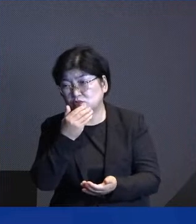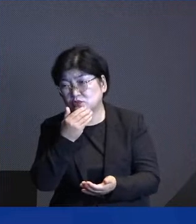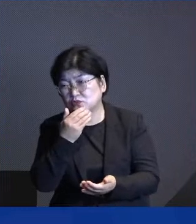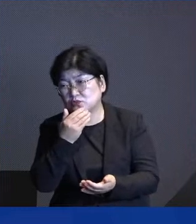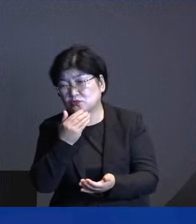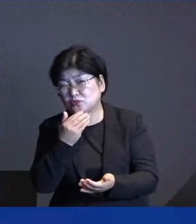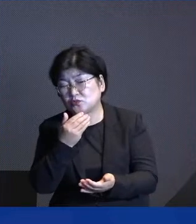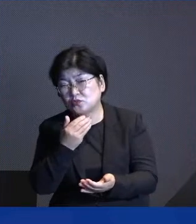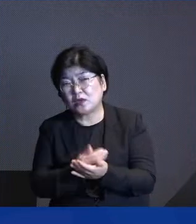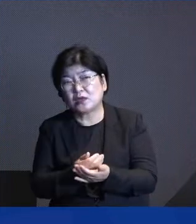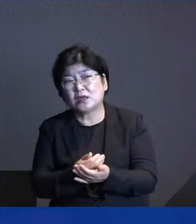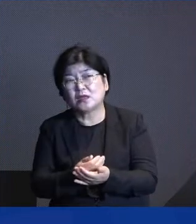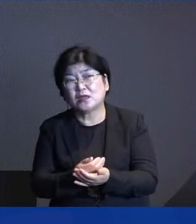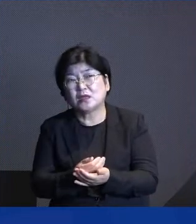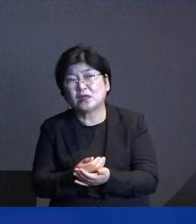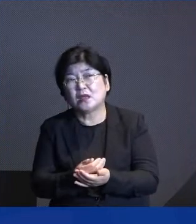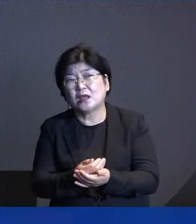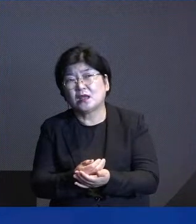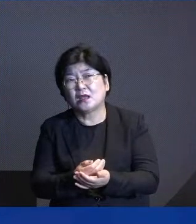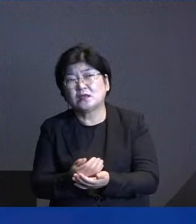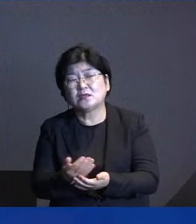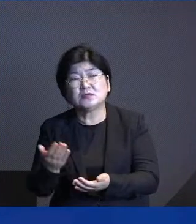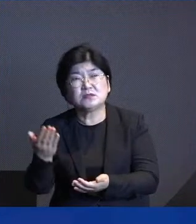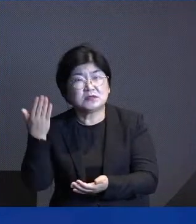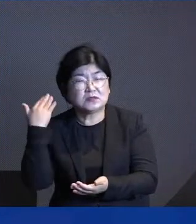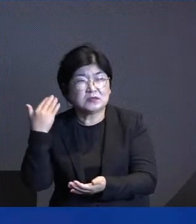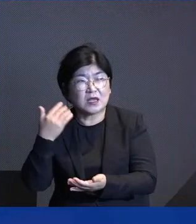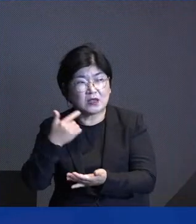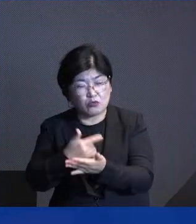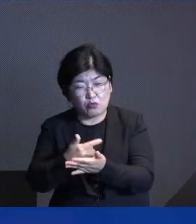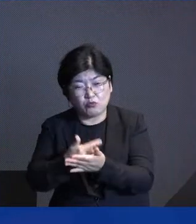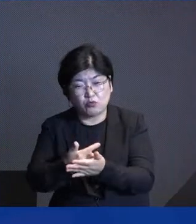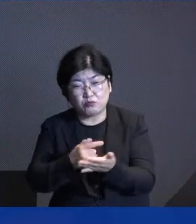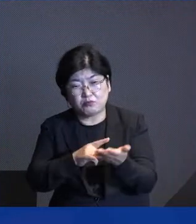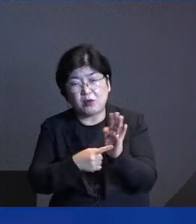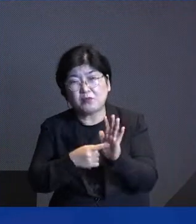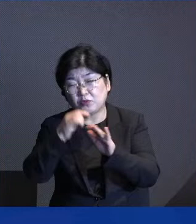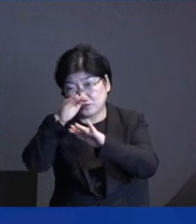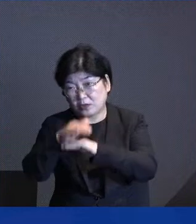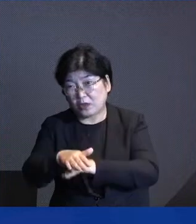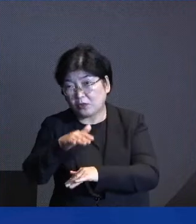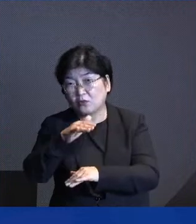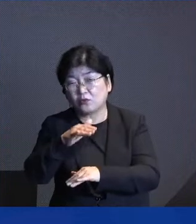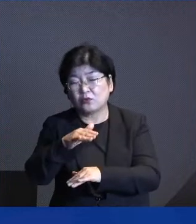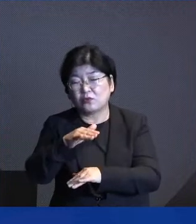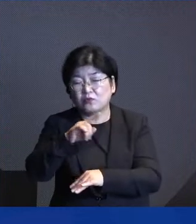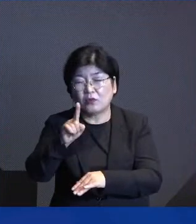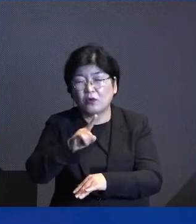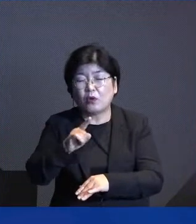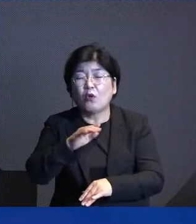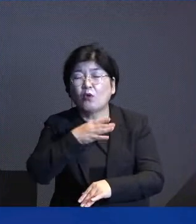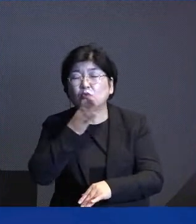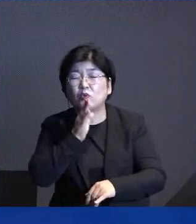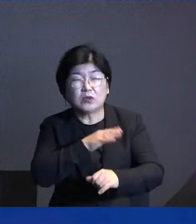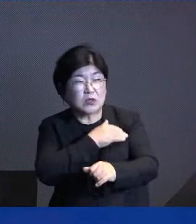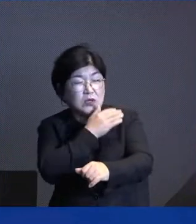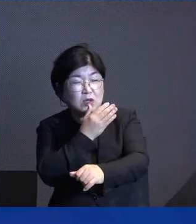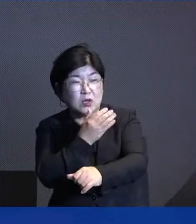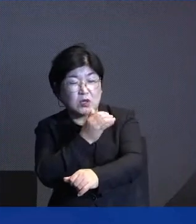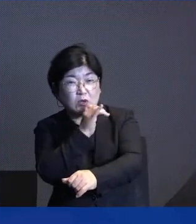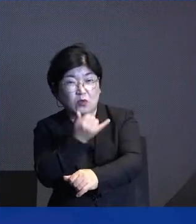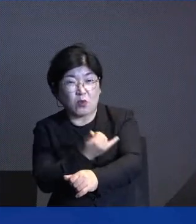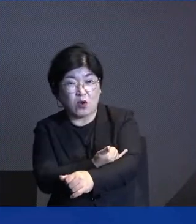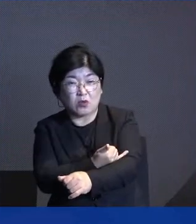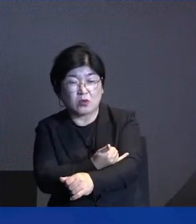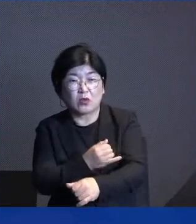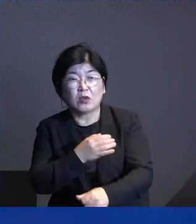which specifically focuses on human rights. And again, we were fortunate to be a part of one of the policy articles. What you